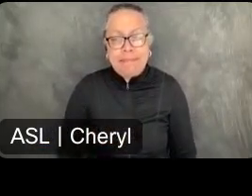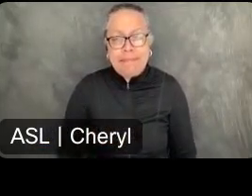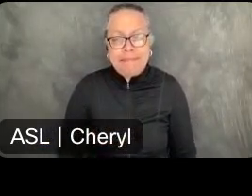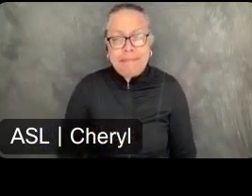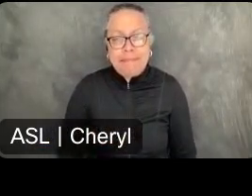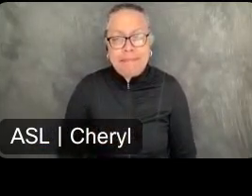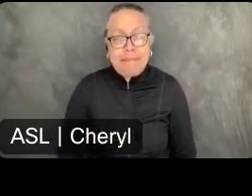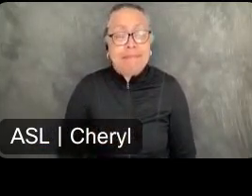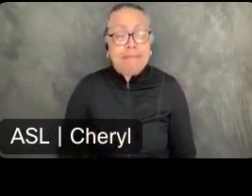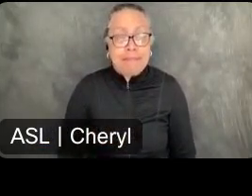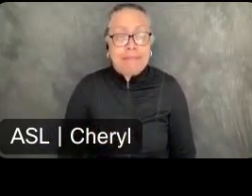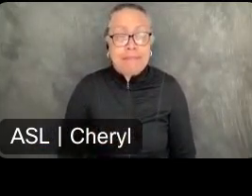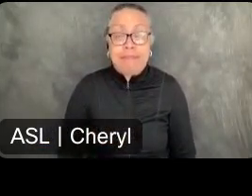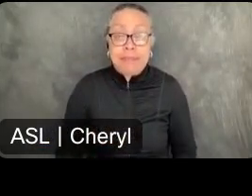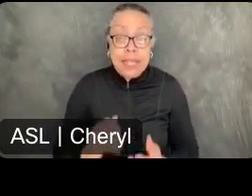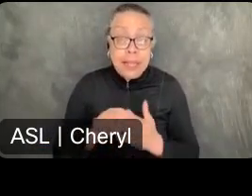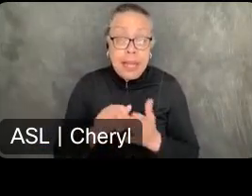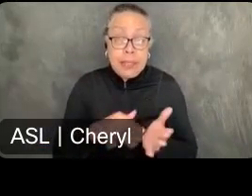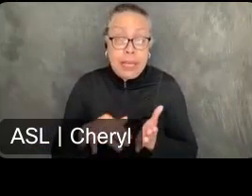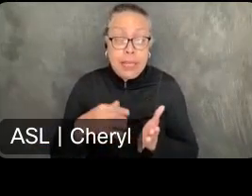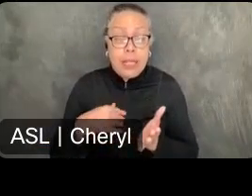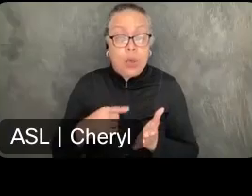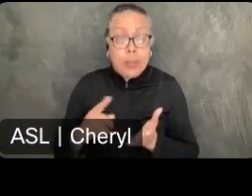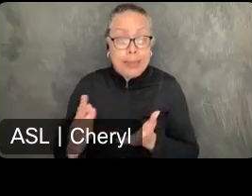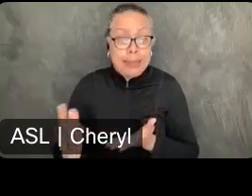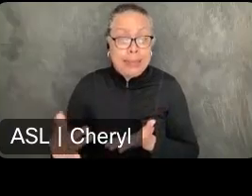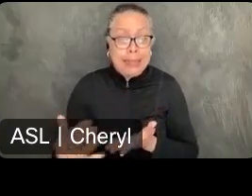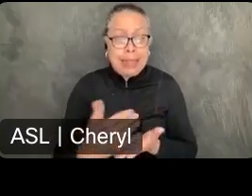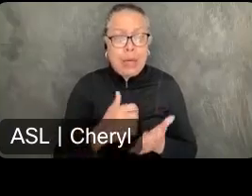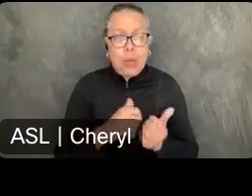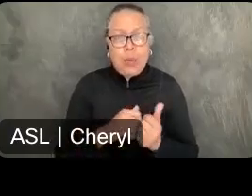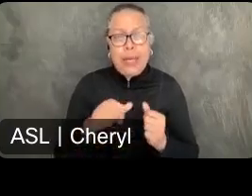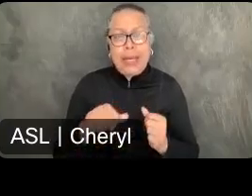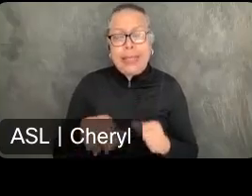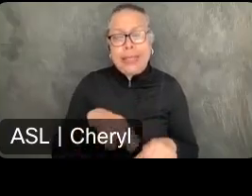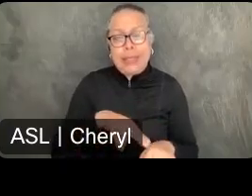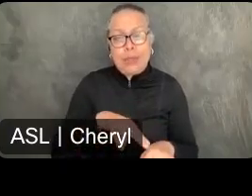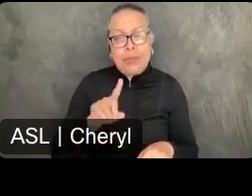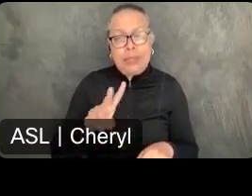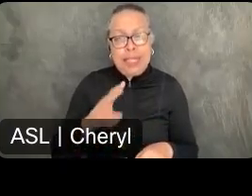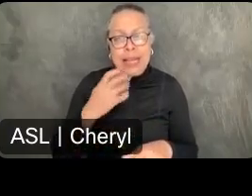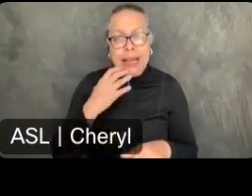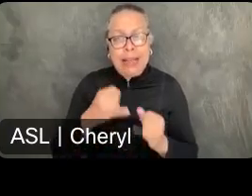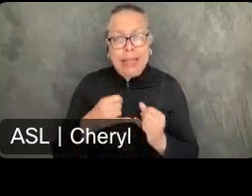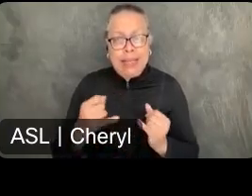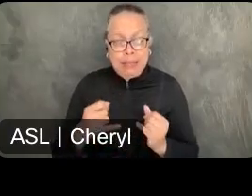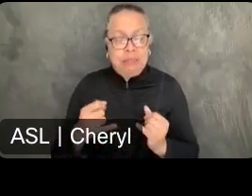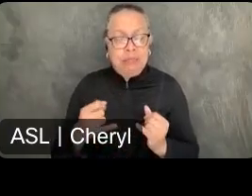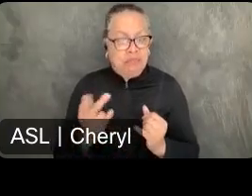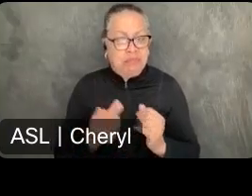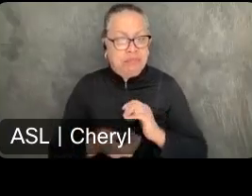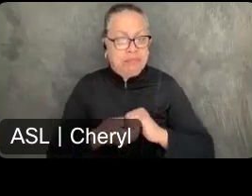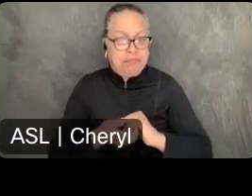So from that same study that we conducted with the National Domestic Violence Hotline, here's something that a survivor shared